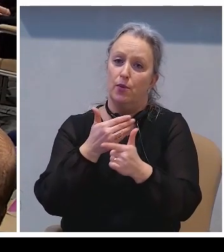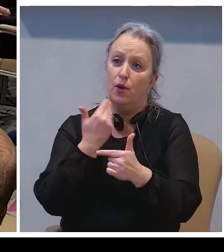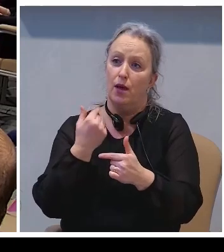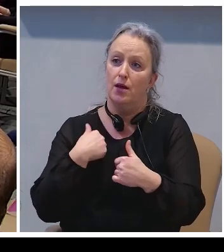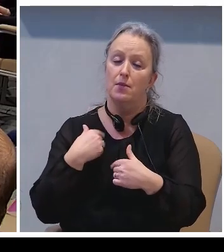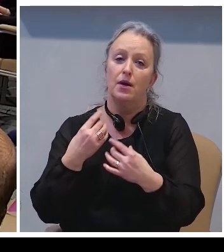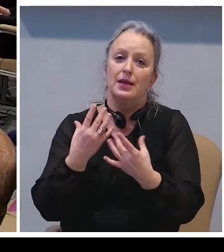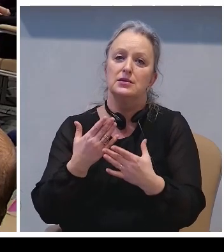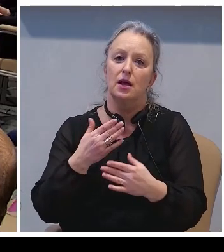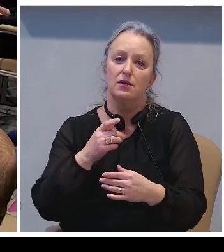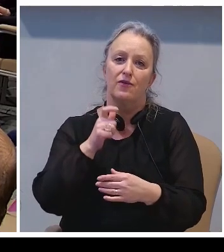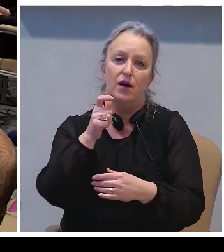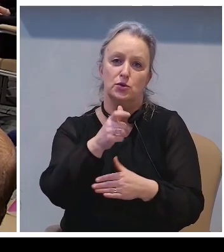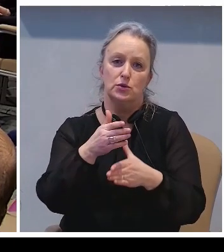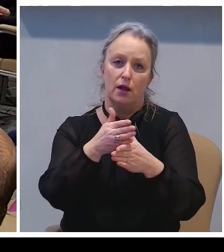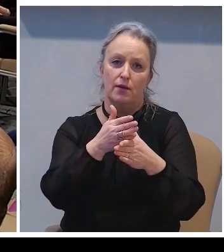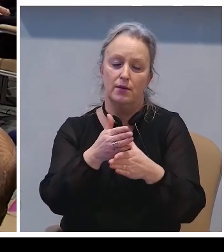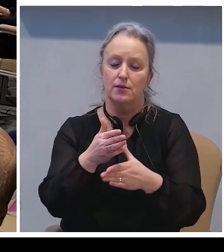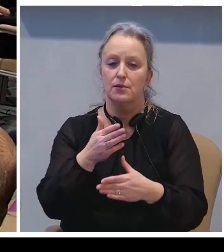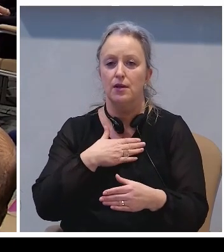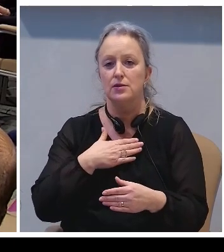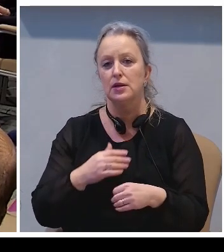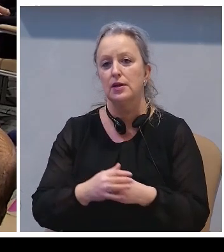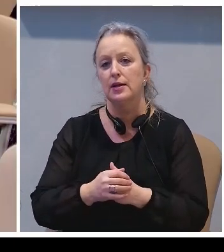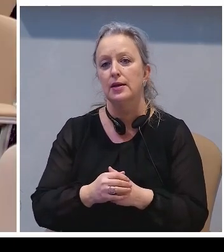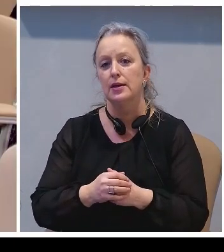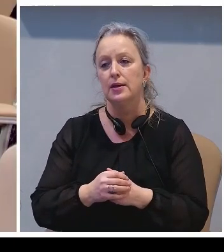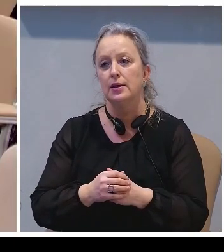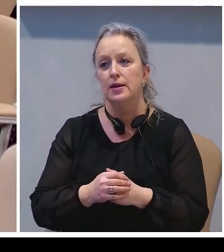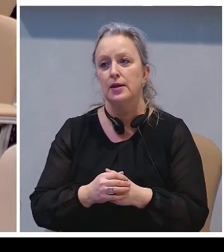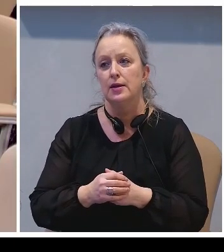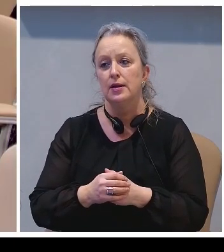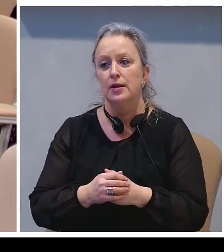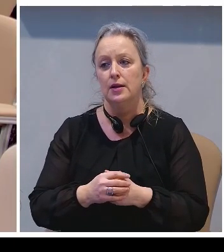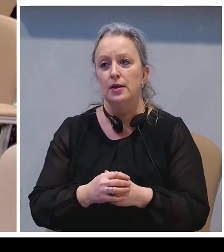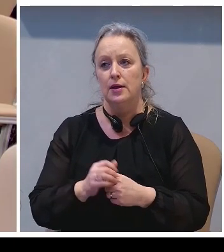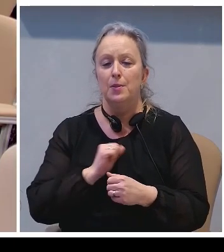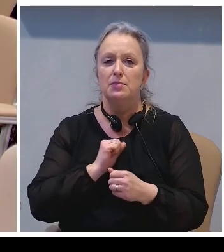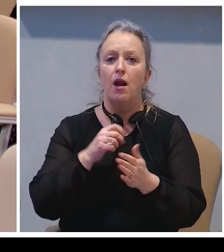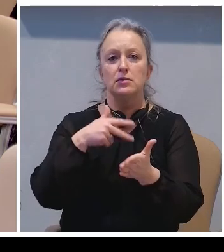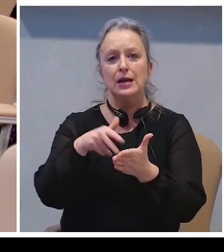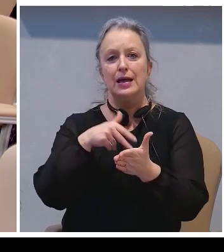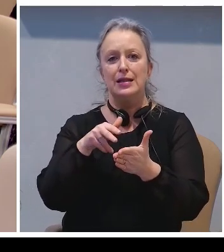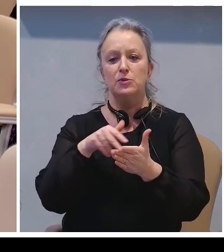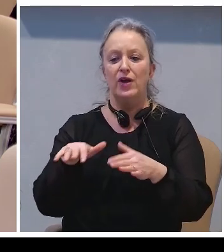Actually, it's not even a question. I would just like to answer the previous question.